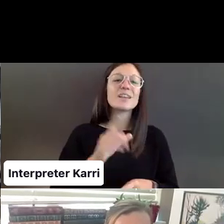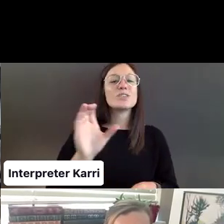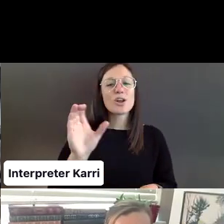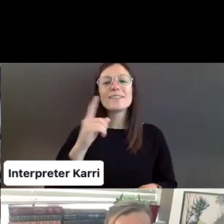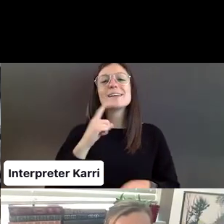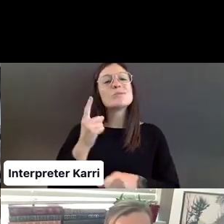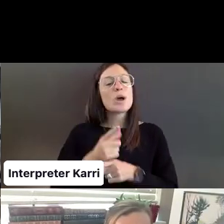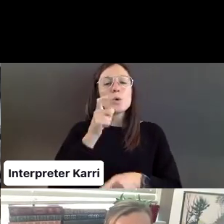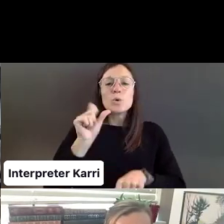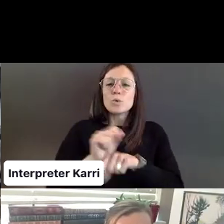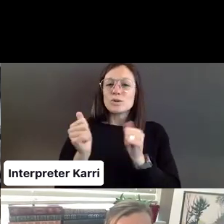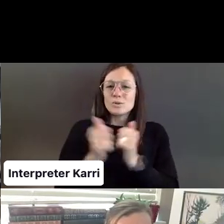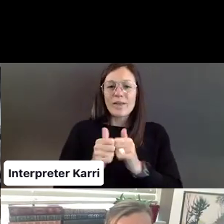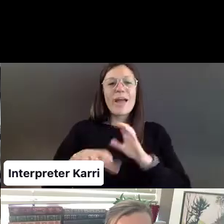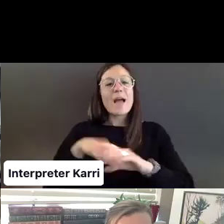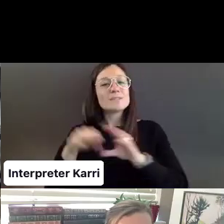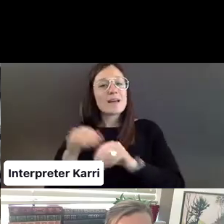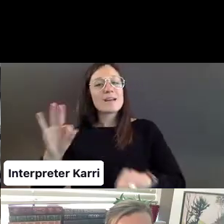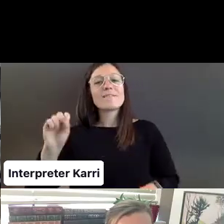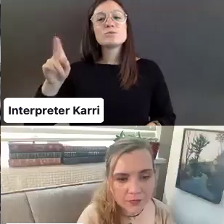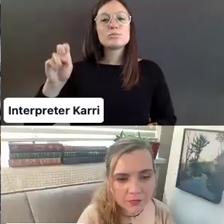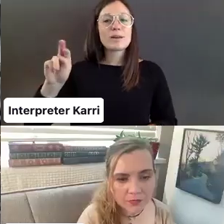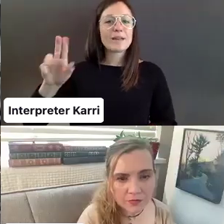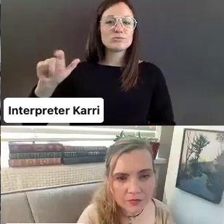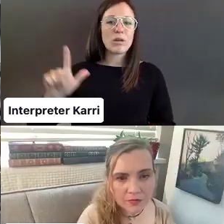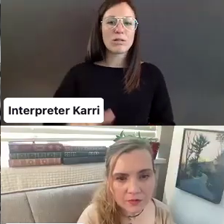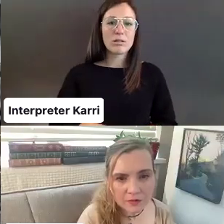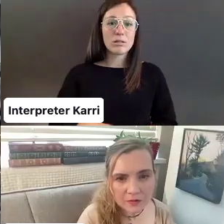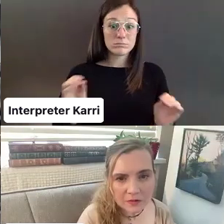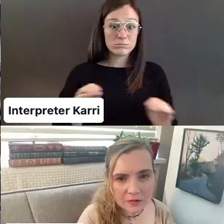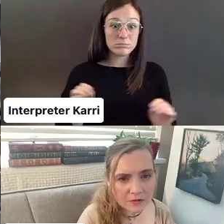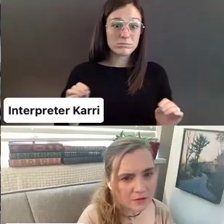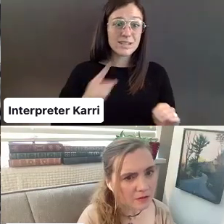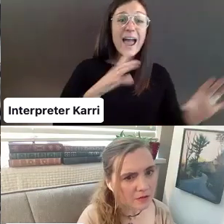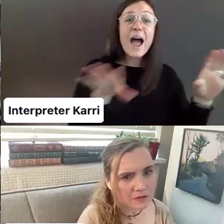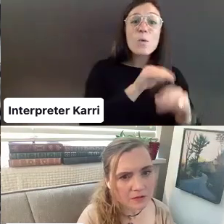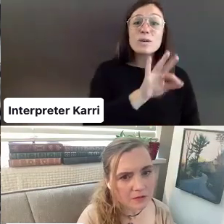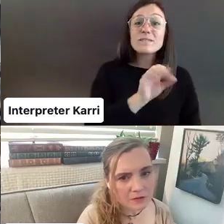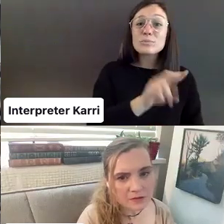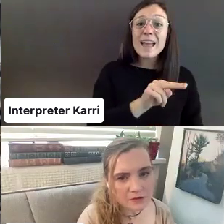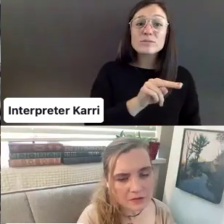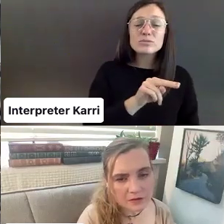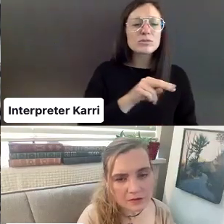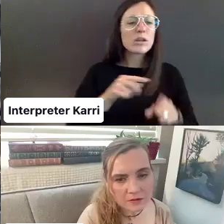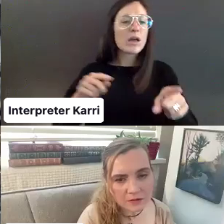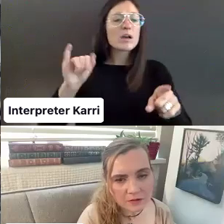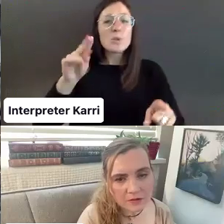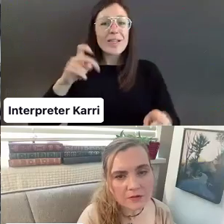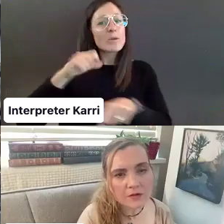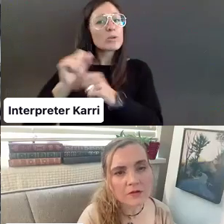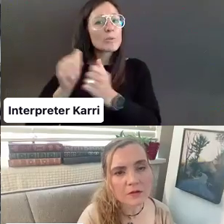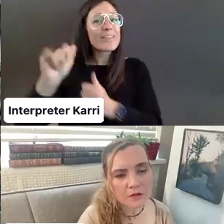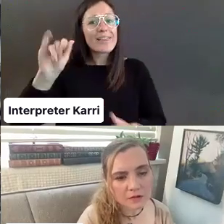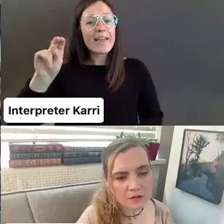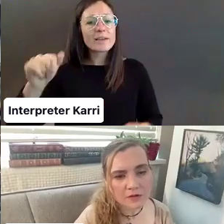who here has worked together outside of Supernatural? None of you? Oh, outside of Supernatural. I've worked with Elena.